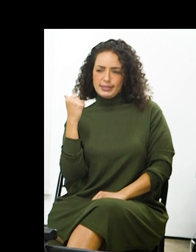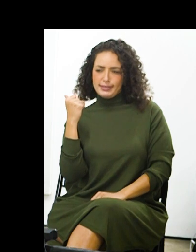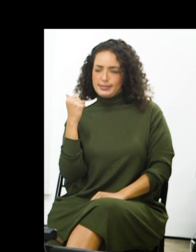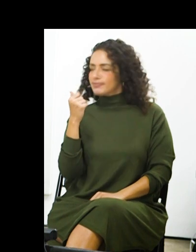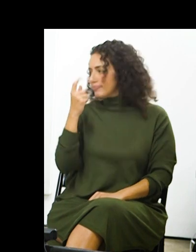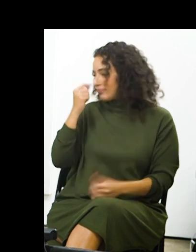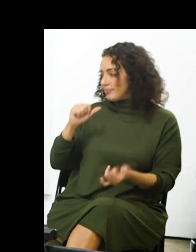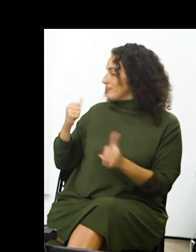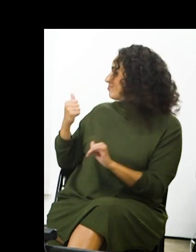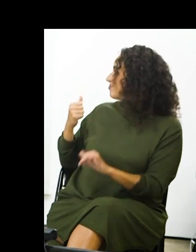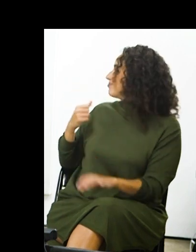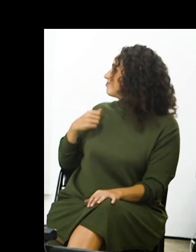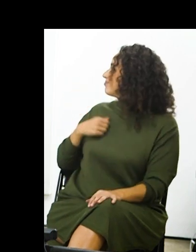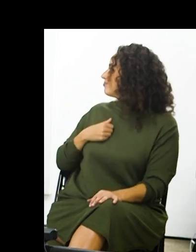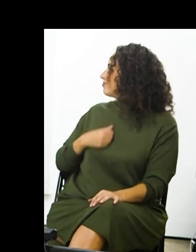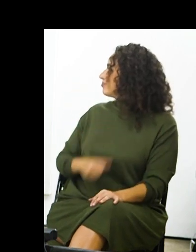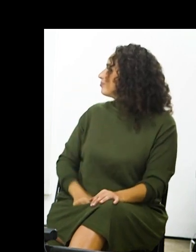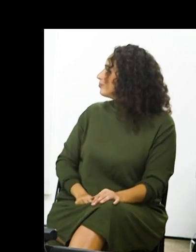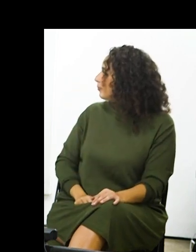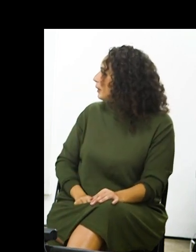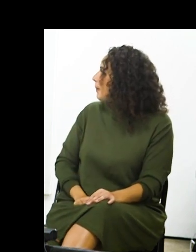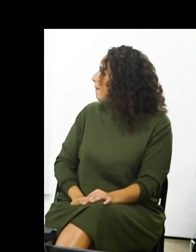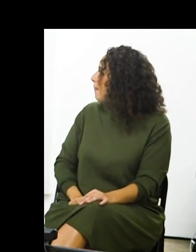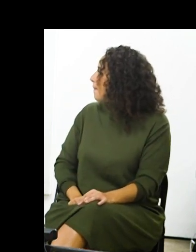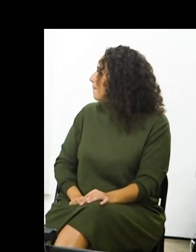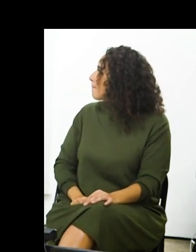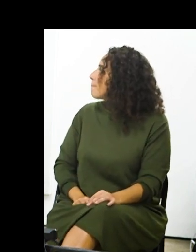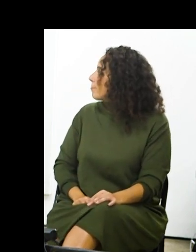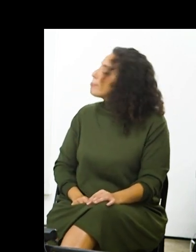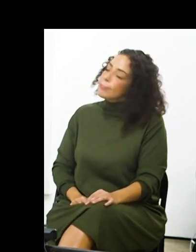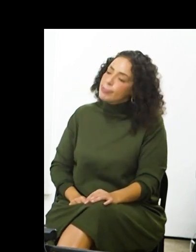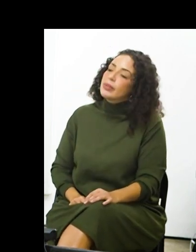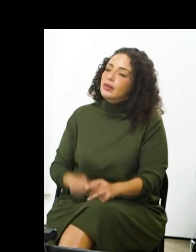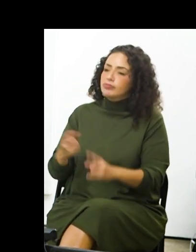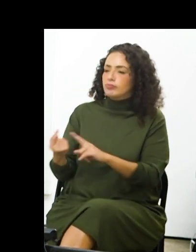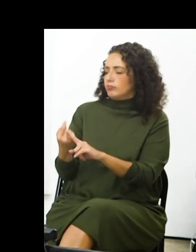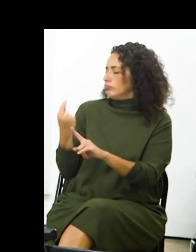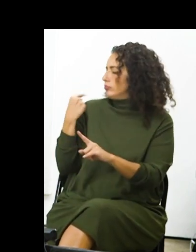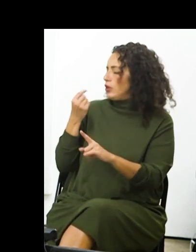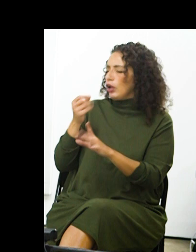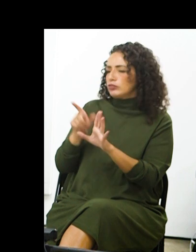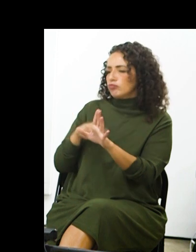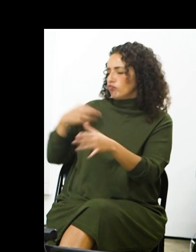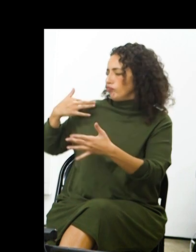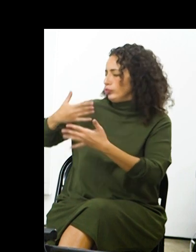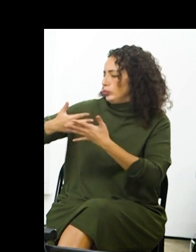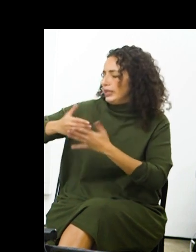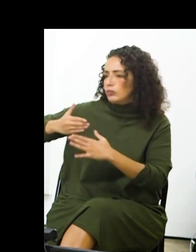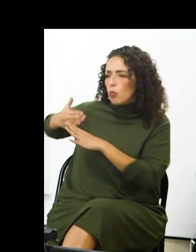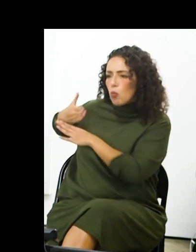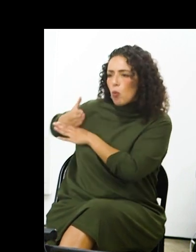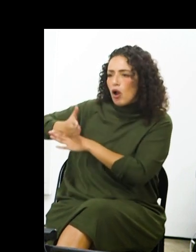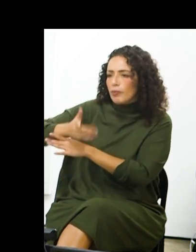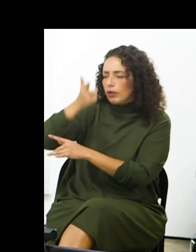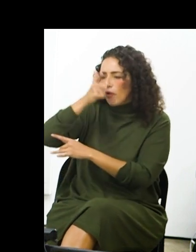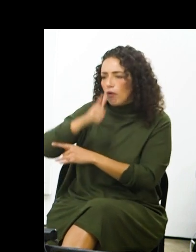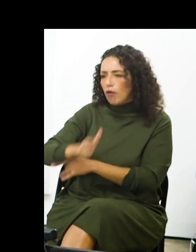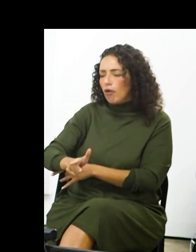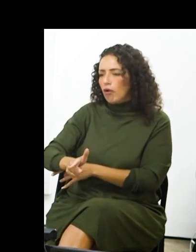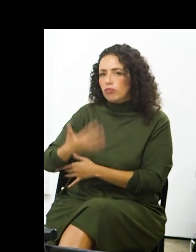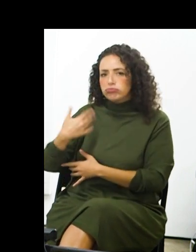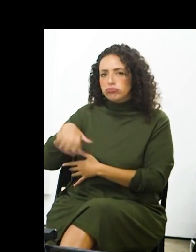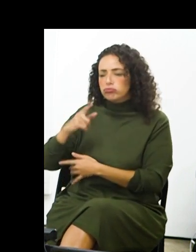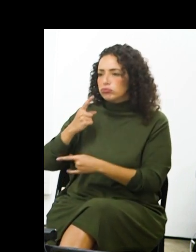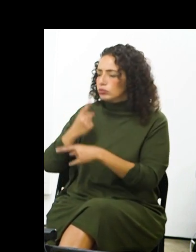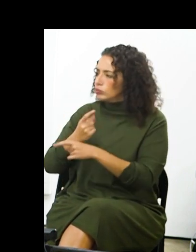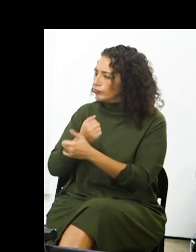to the next slide, please, thanks, is that actually across all these projects over the last couple of years, I've been very lucky to talk to a lot of friends, a lot of